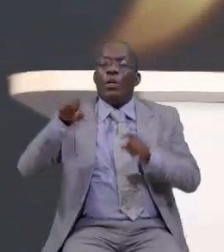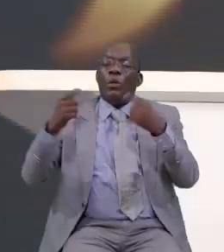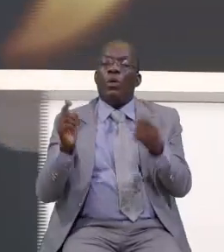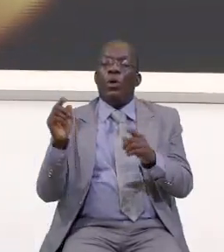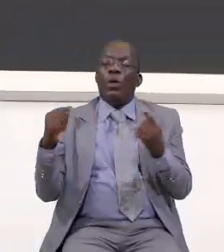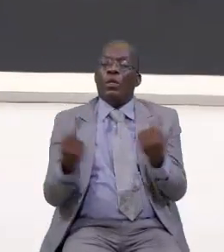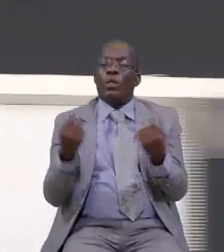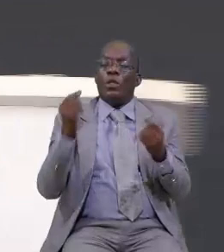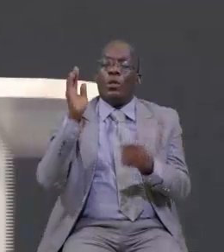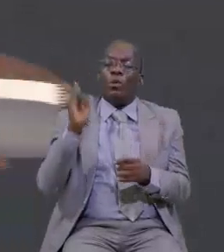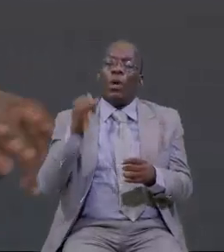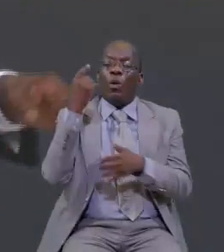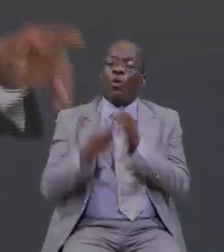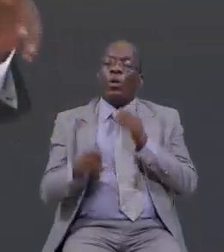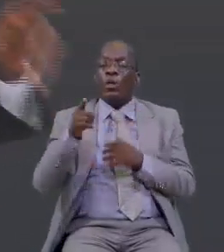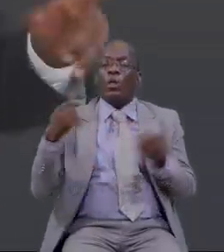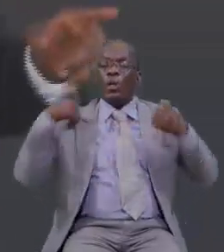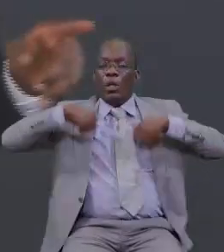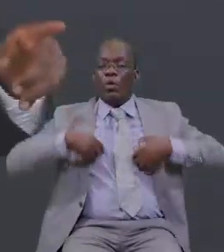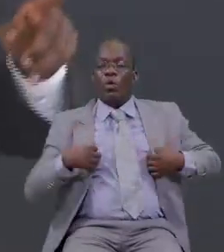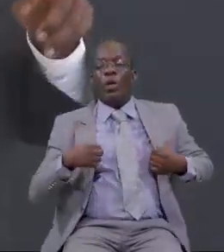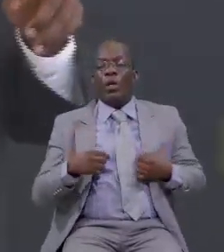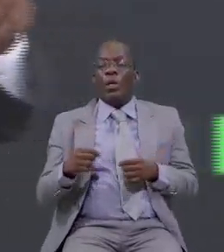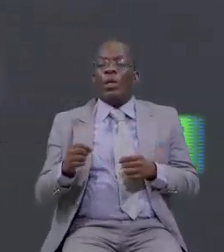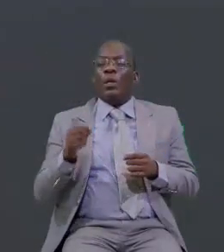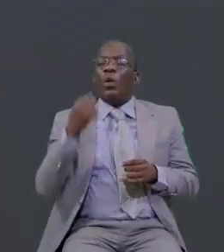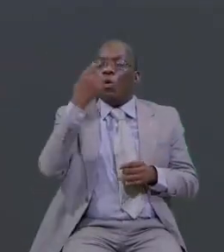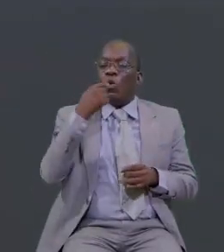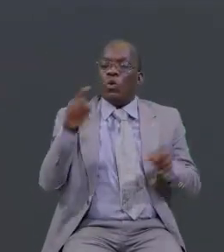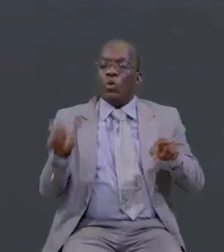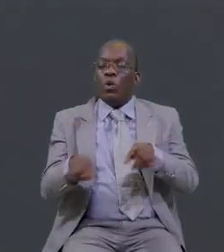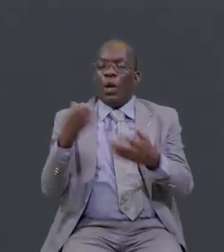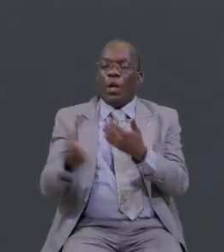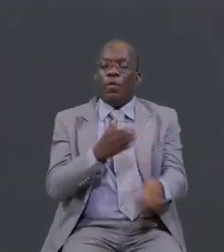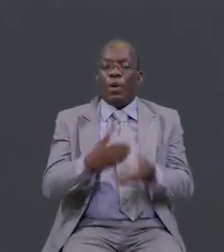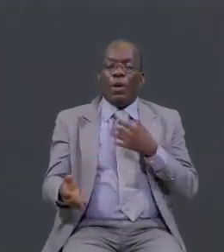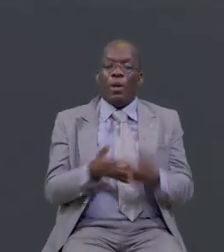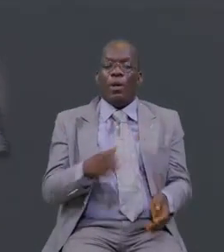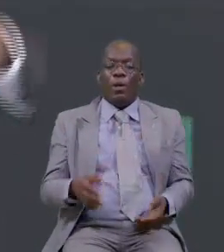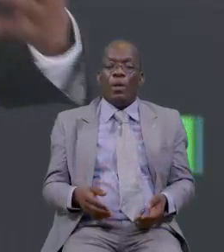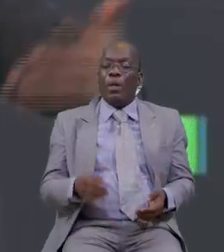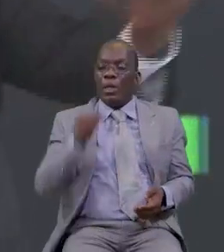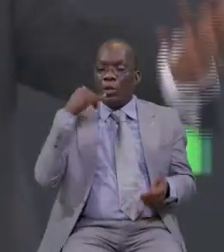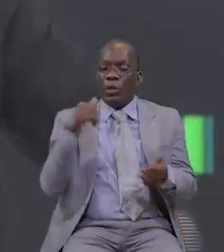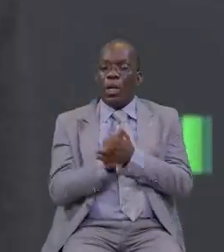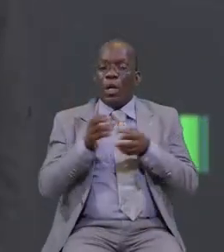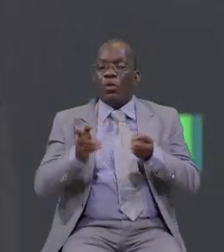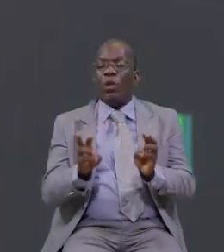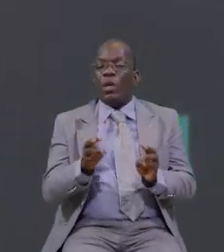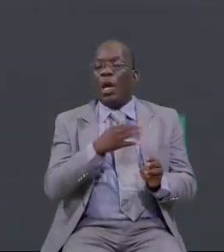sees by what he takes in. Whosoever is like that, and he